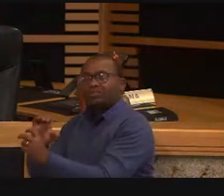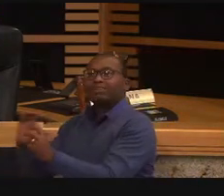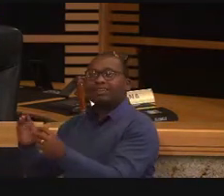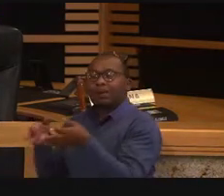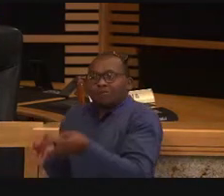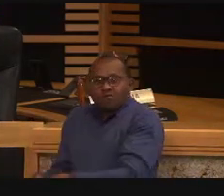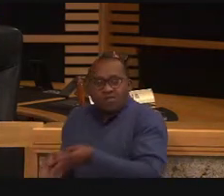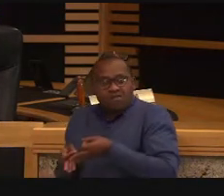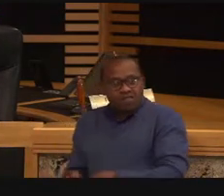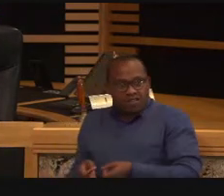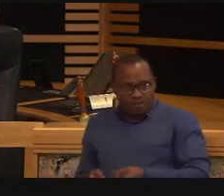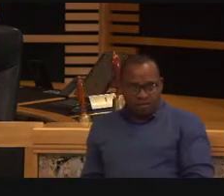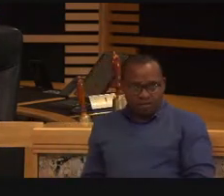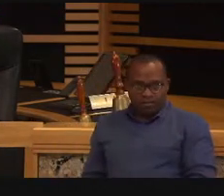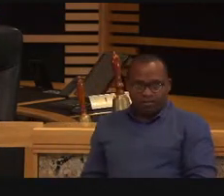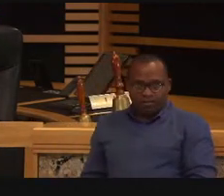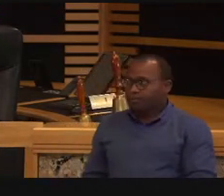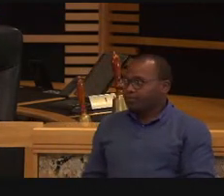honorable members,